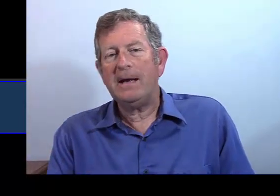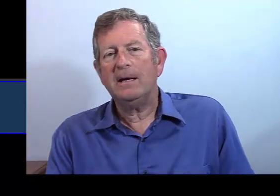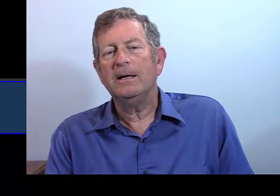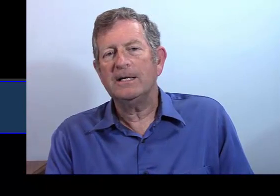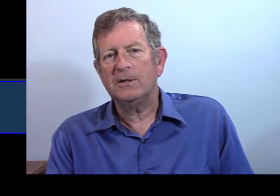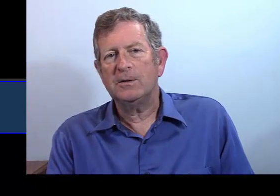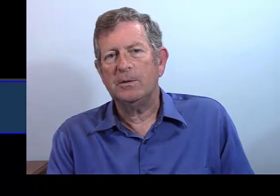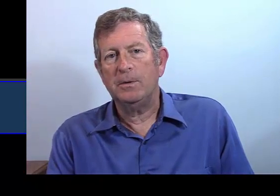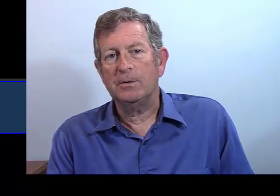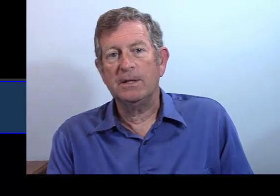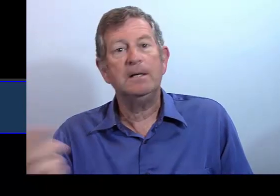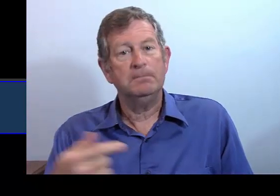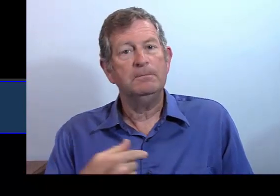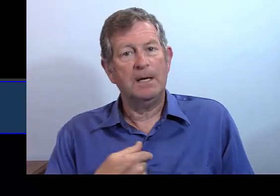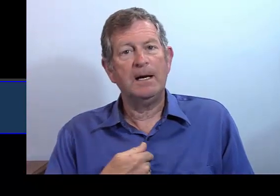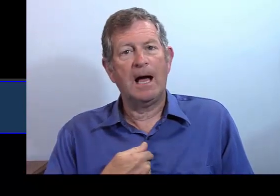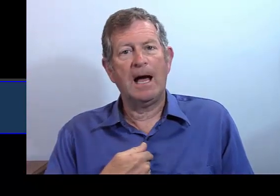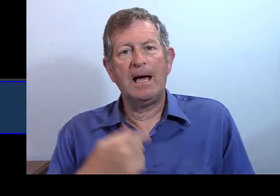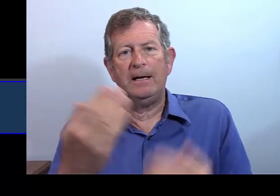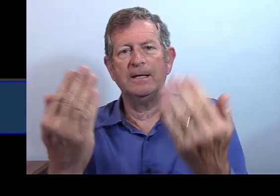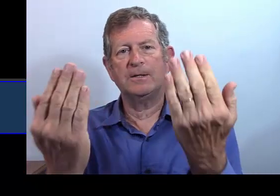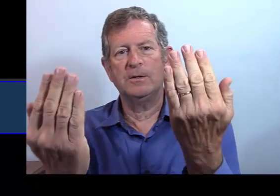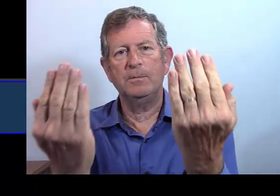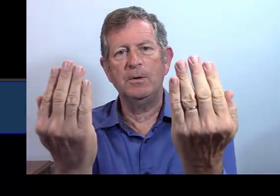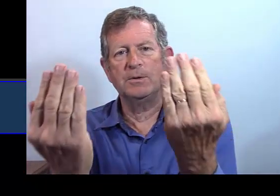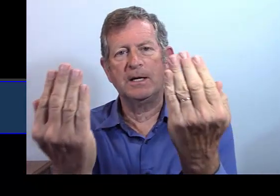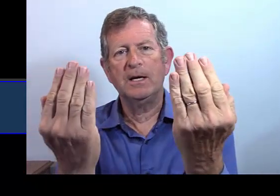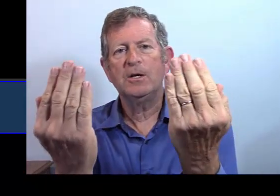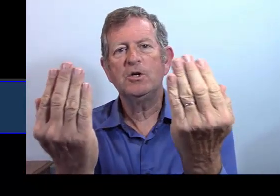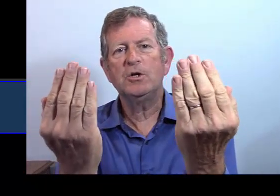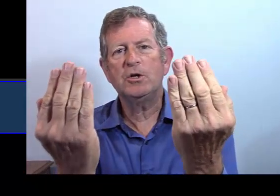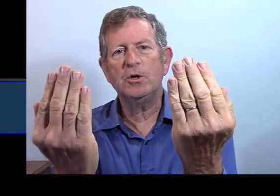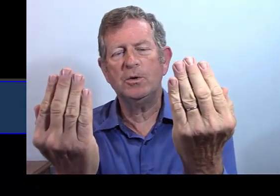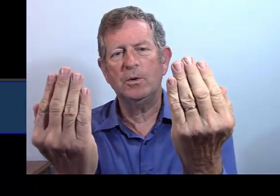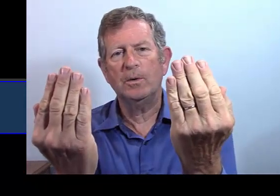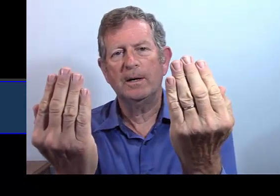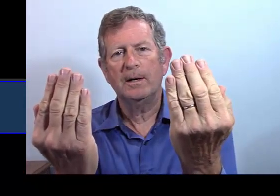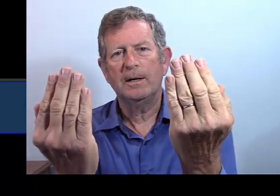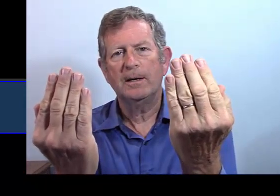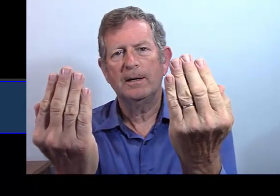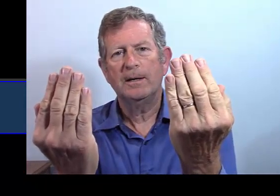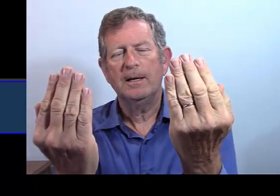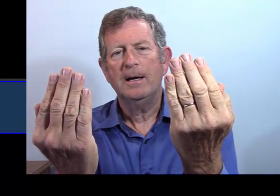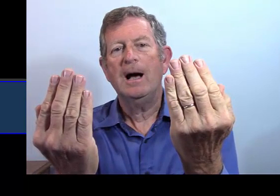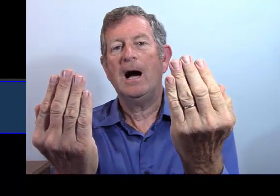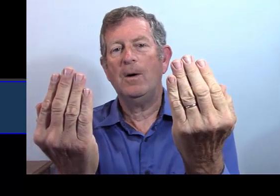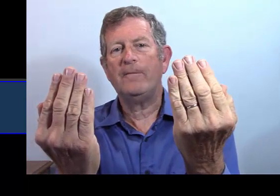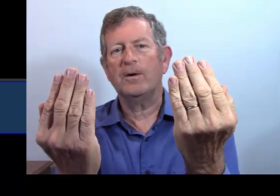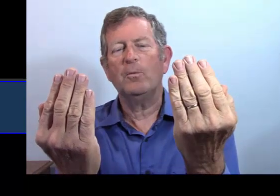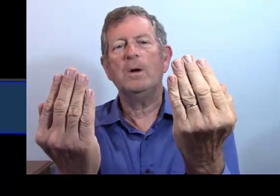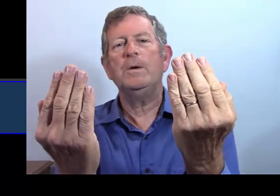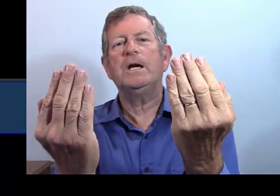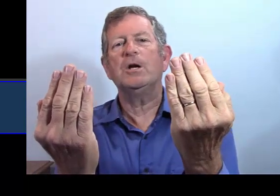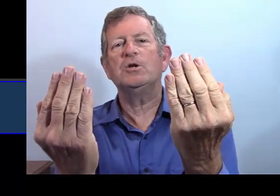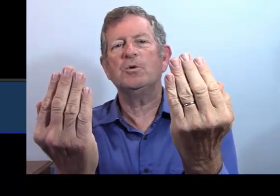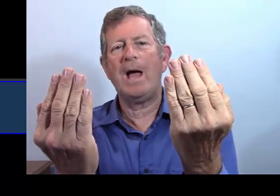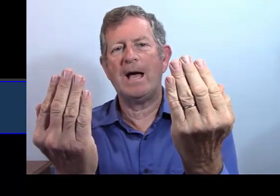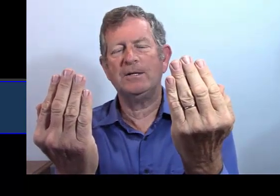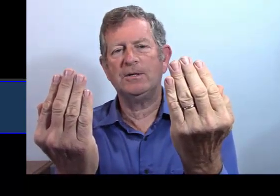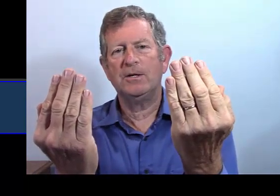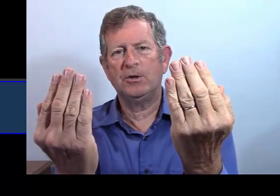The man listens to music, and I listen to music too. However, when